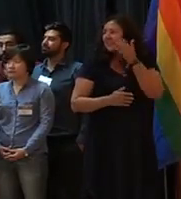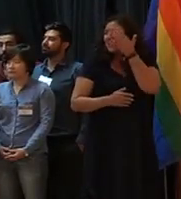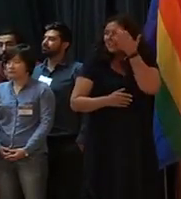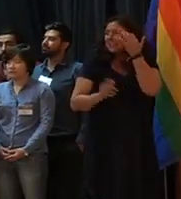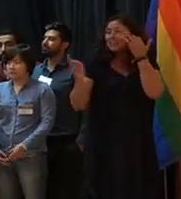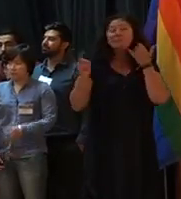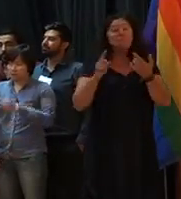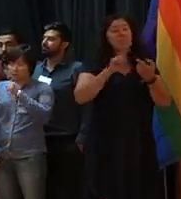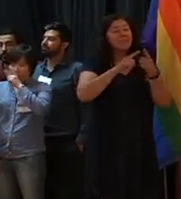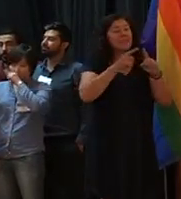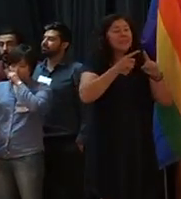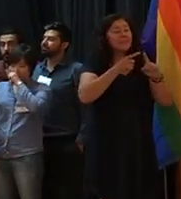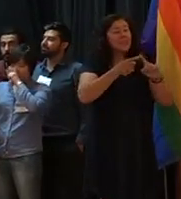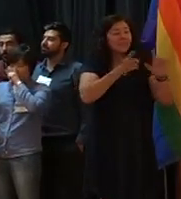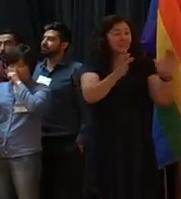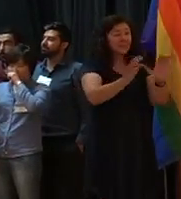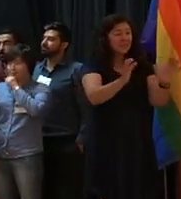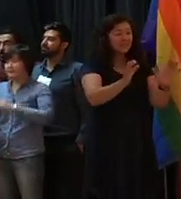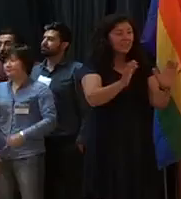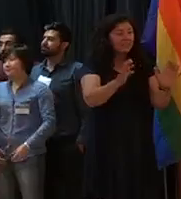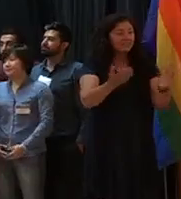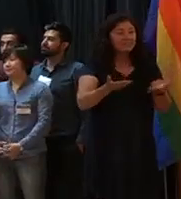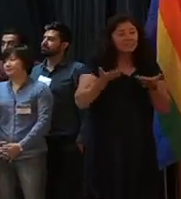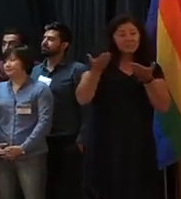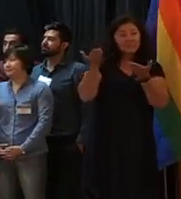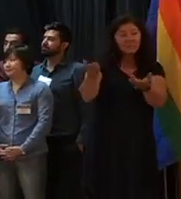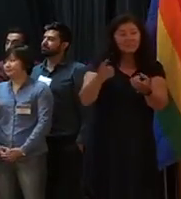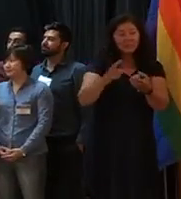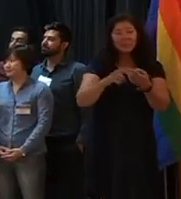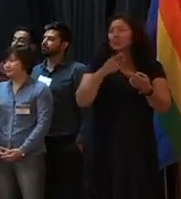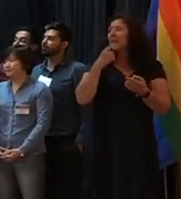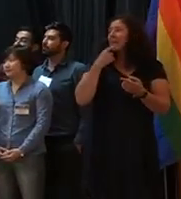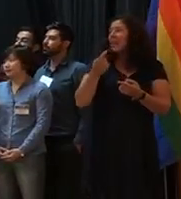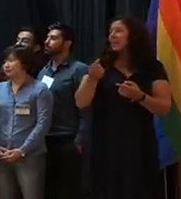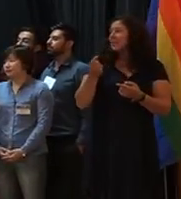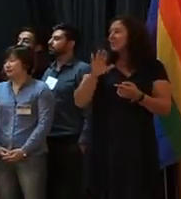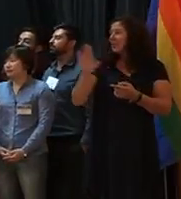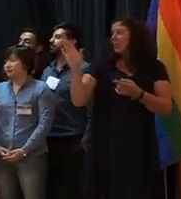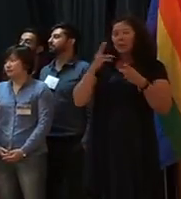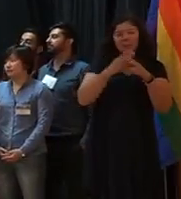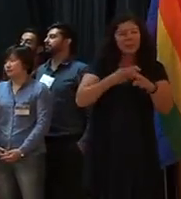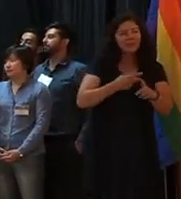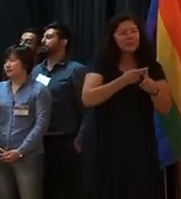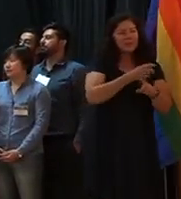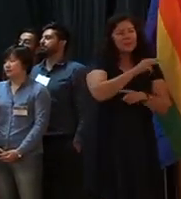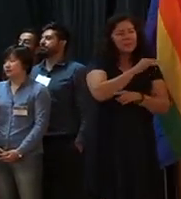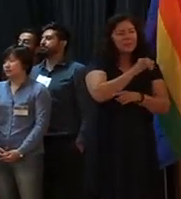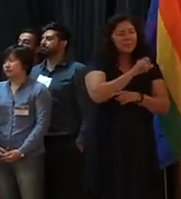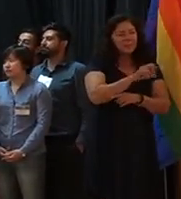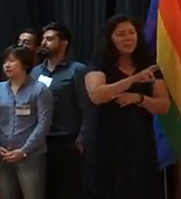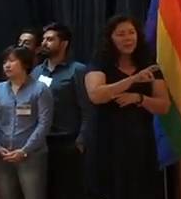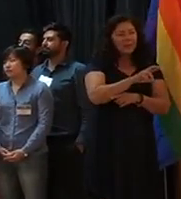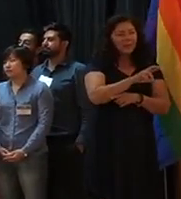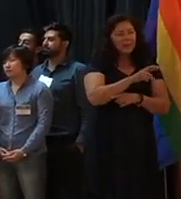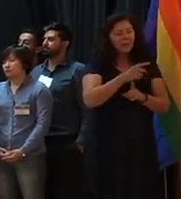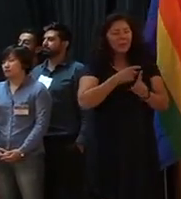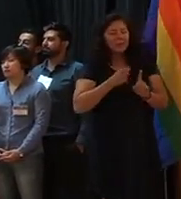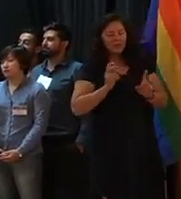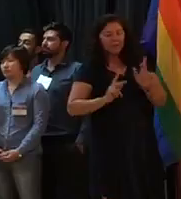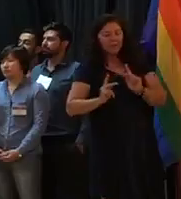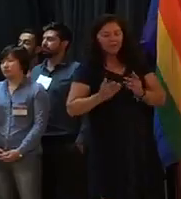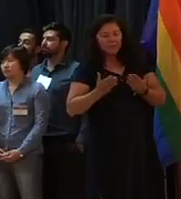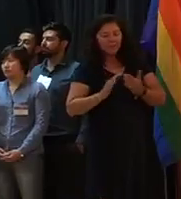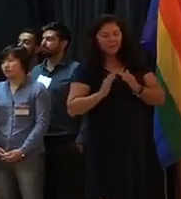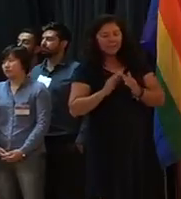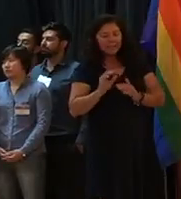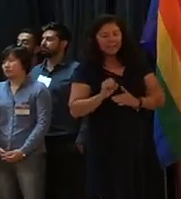The certificate of friendship is hereby presented to, and it has each one of your names, by the mayor on behalf of the people of the city